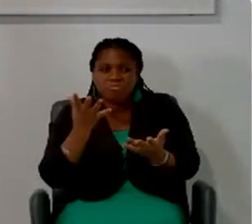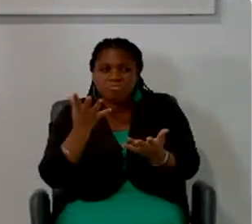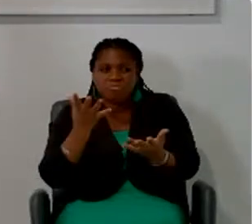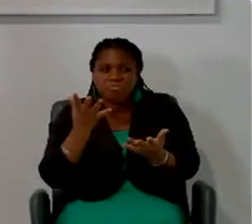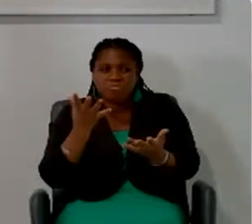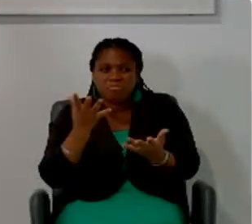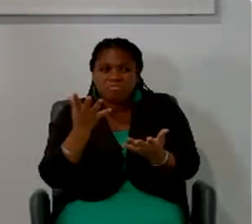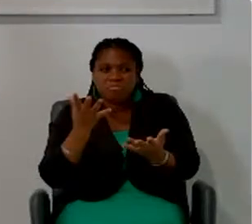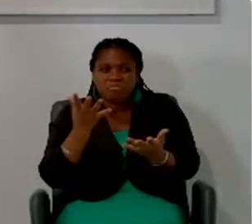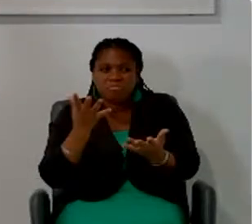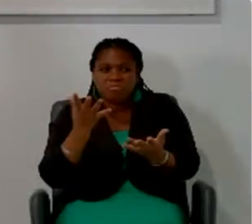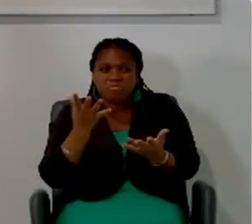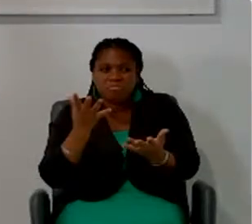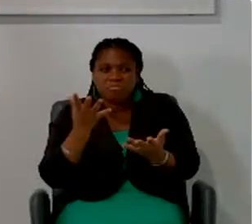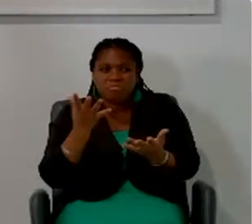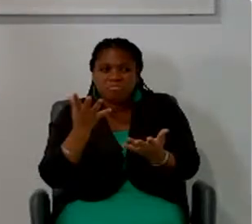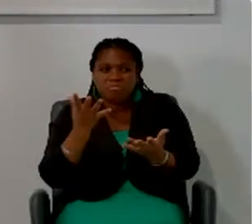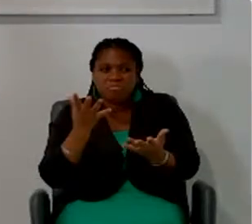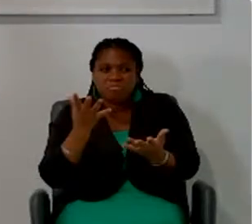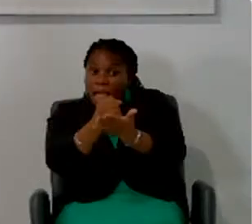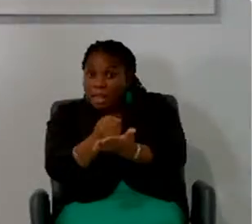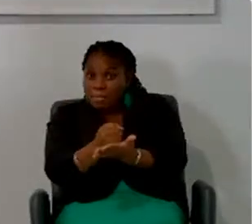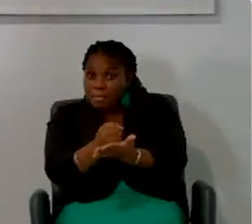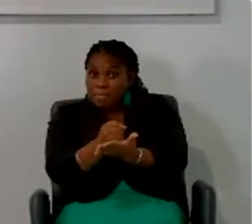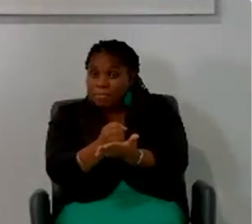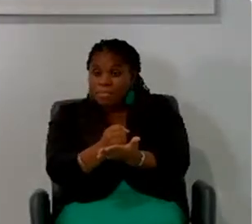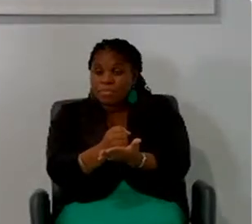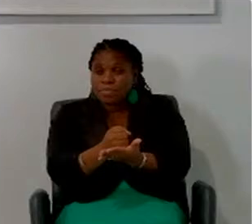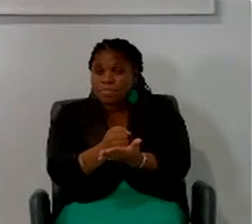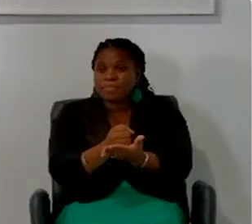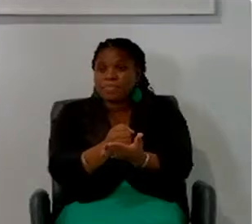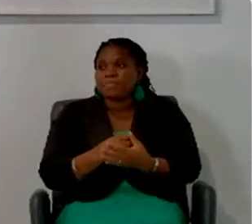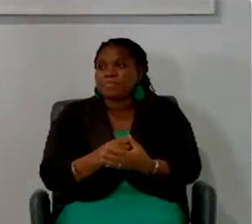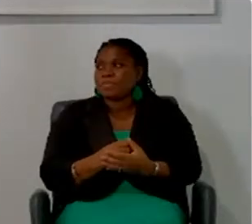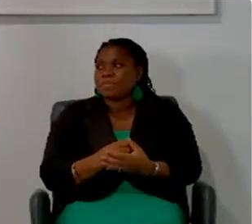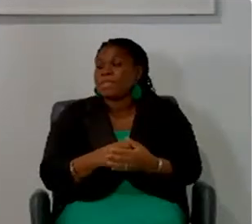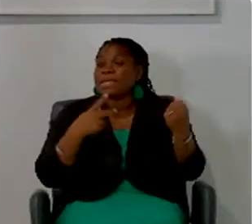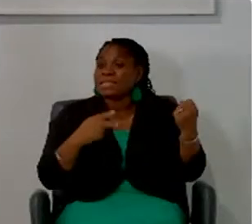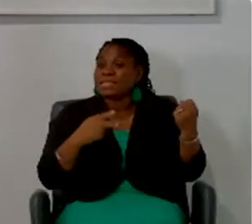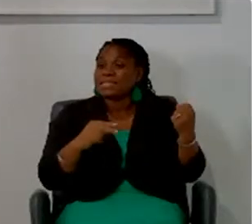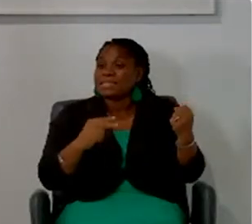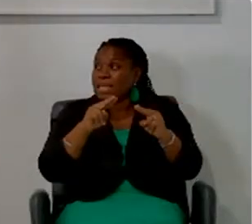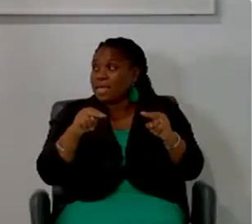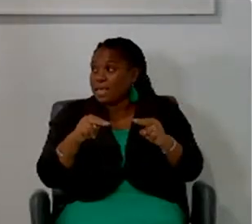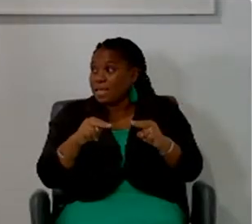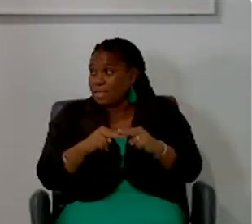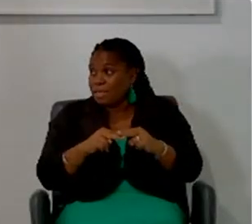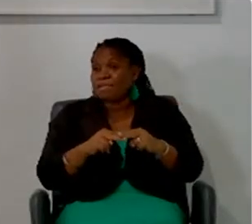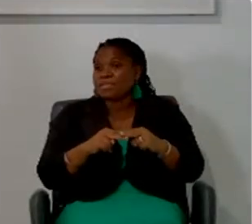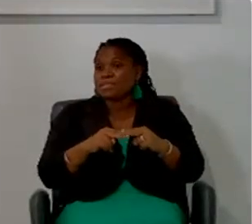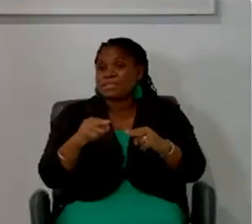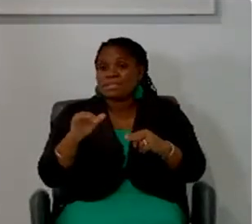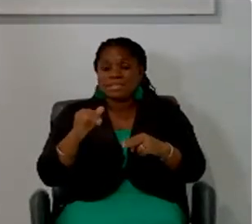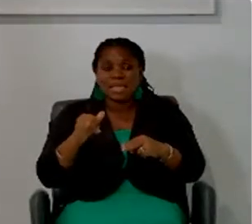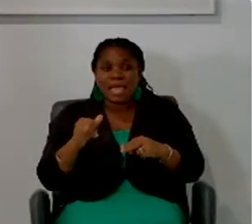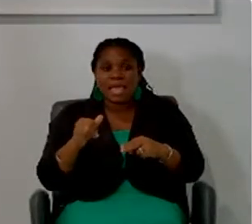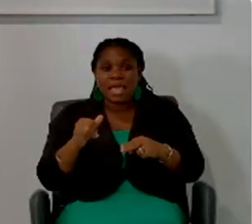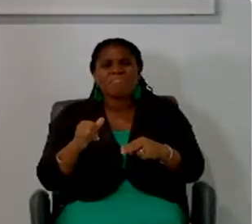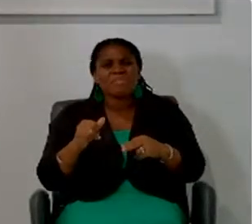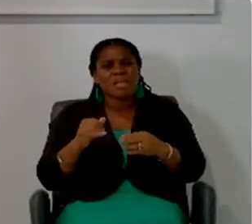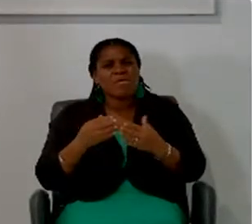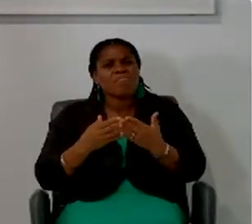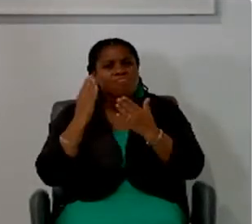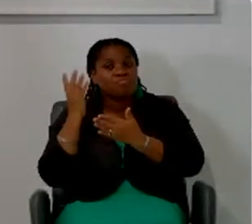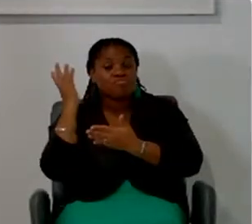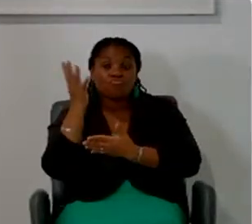assistance. As I've said, we're not looking for pity, we are looking for partnerships. St. Kitts and Nevis is also presenting the idea that we should work together